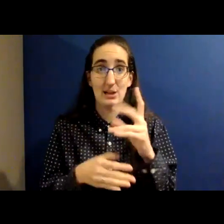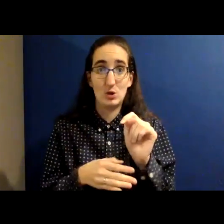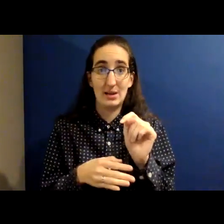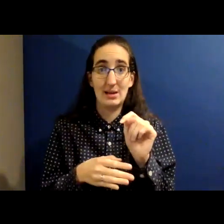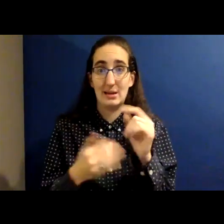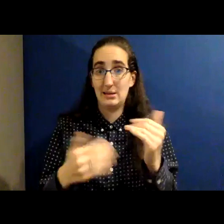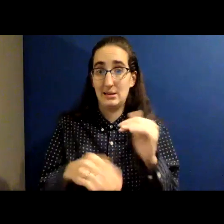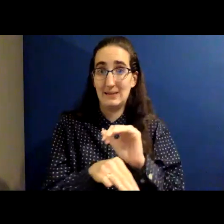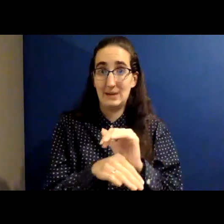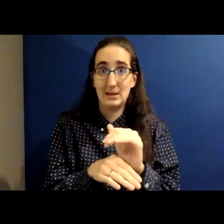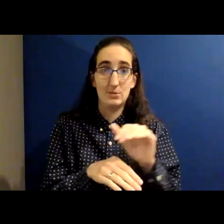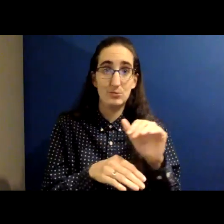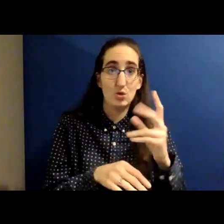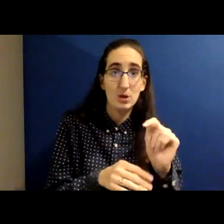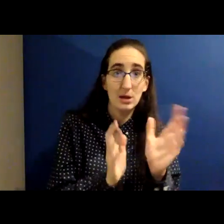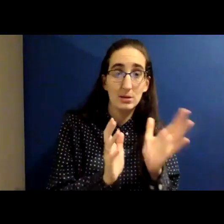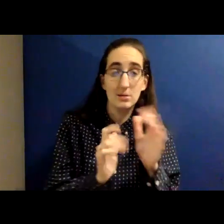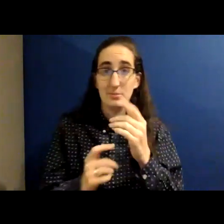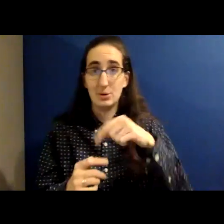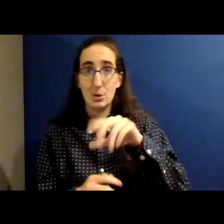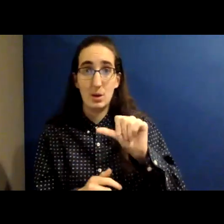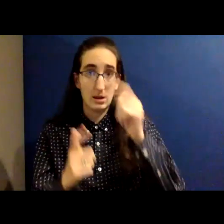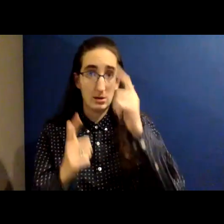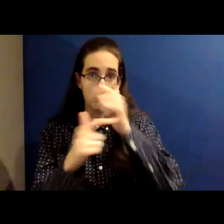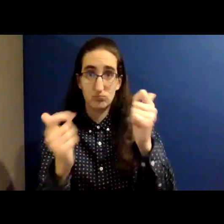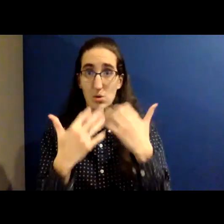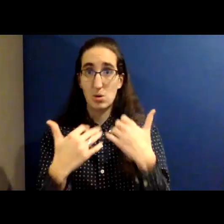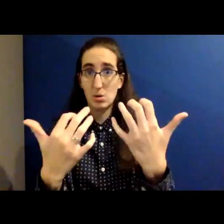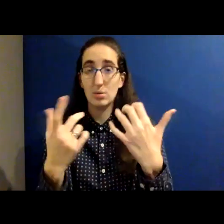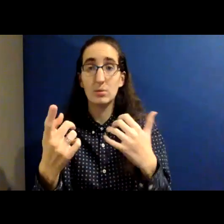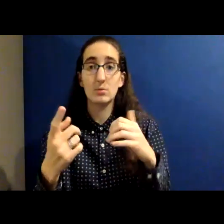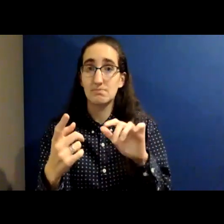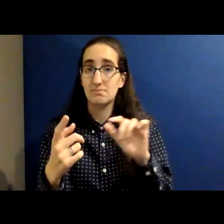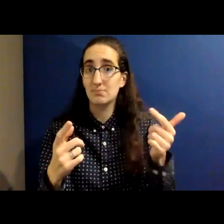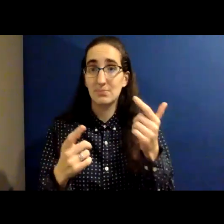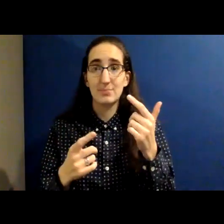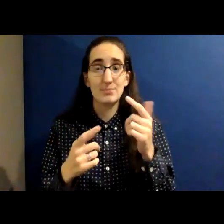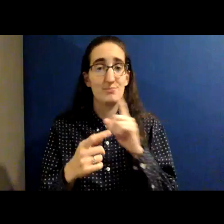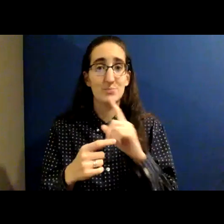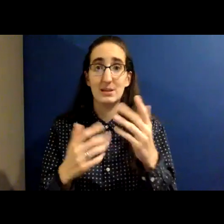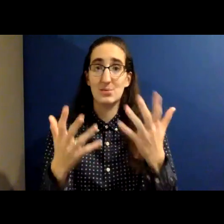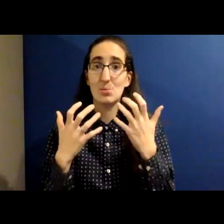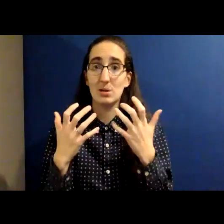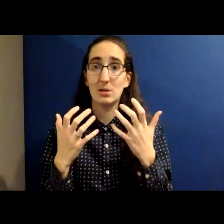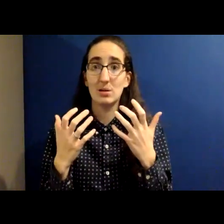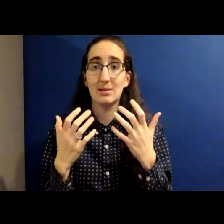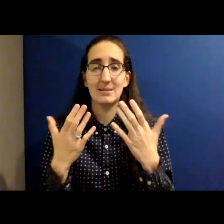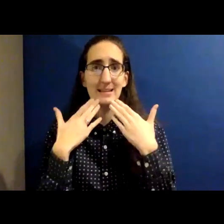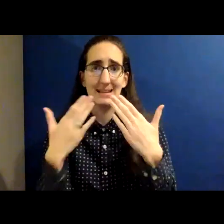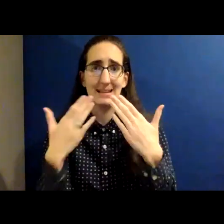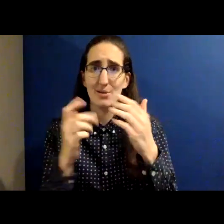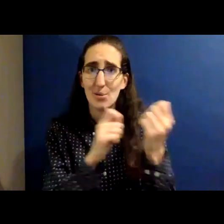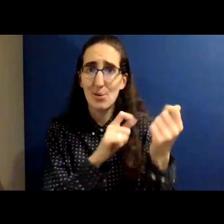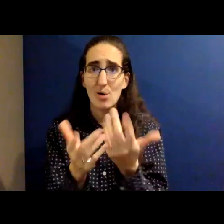evening. All right. Well, we just really want to thank all